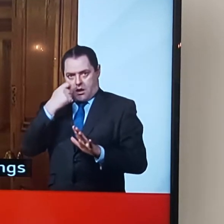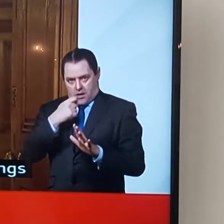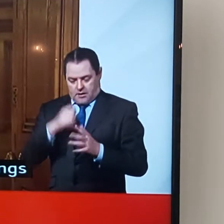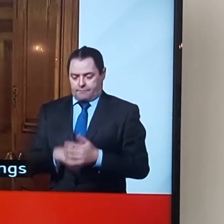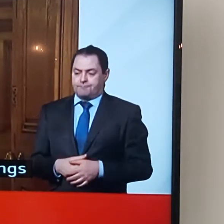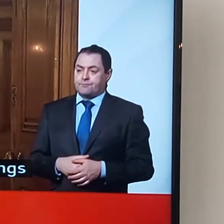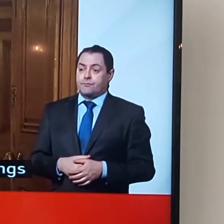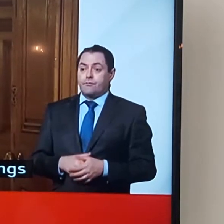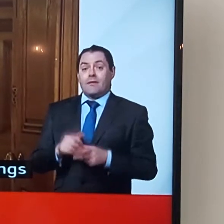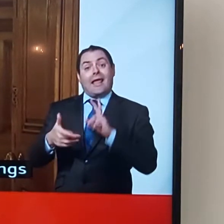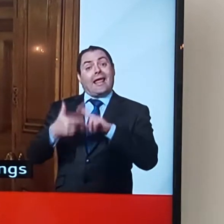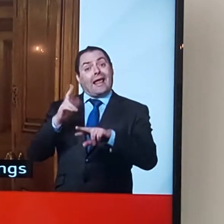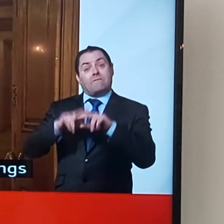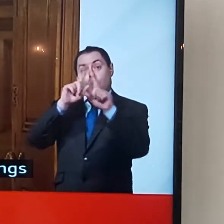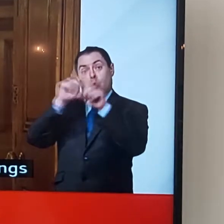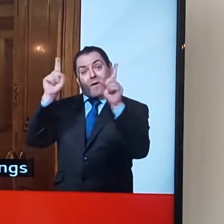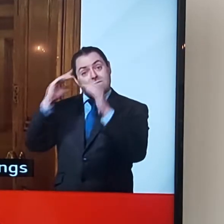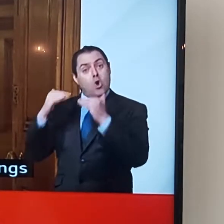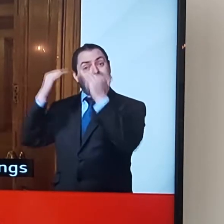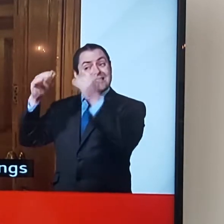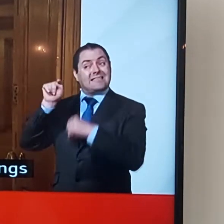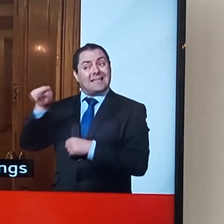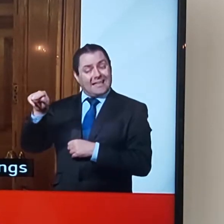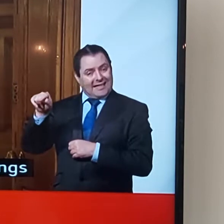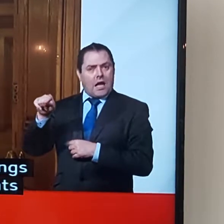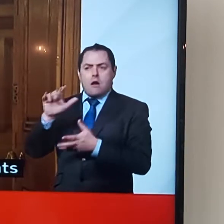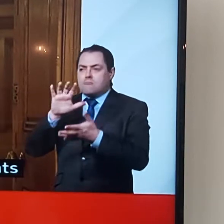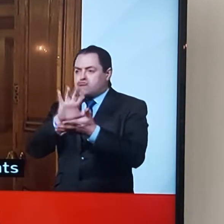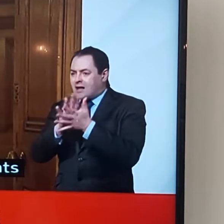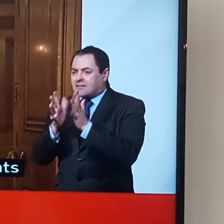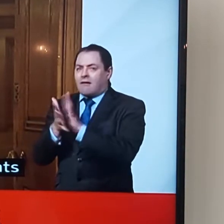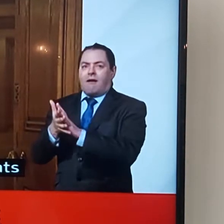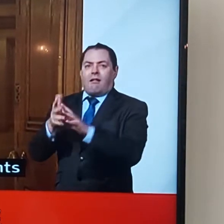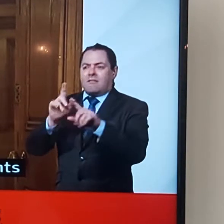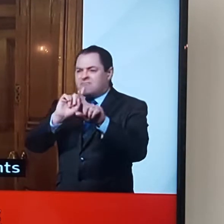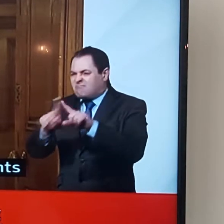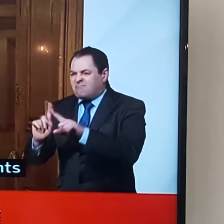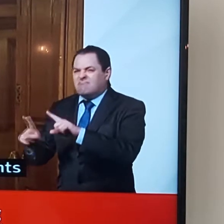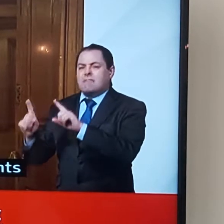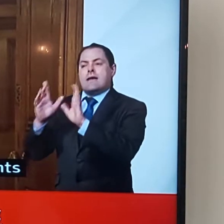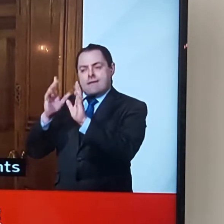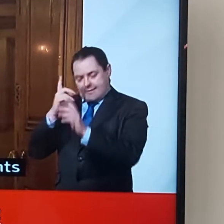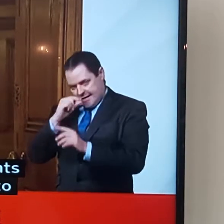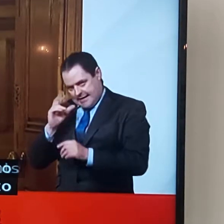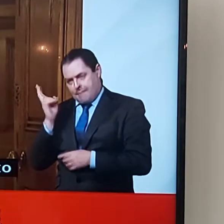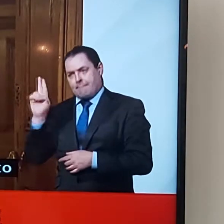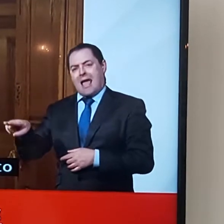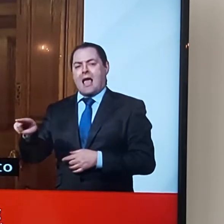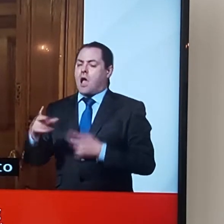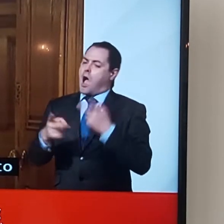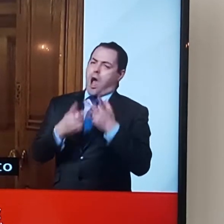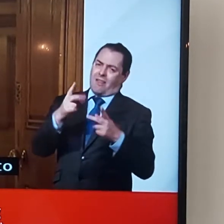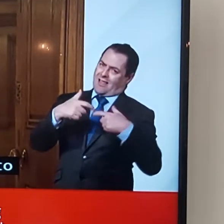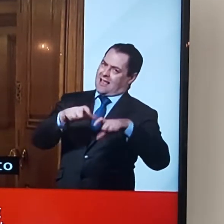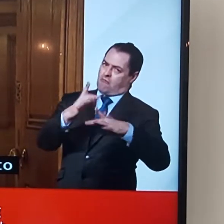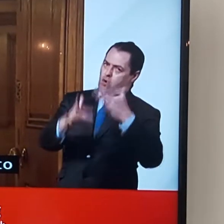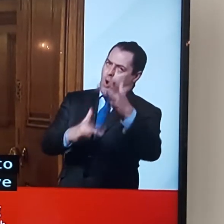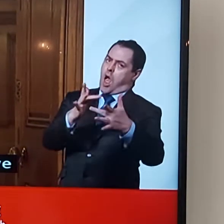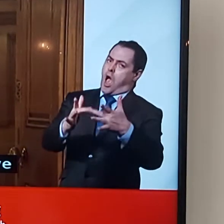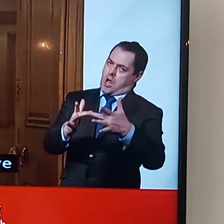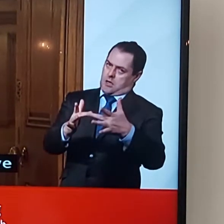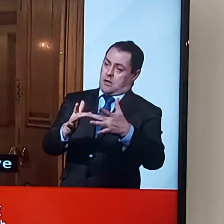to university, but all others will need to continue learning online, and we'll review the situation before the end of the Easter